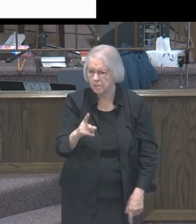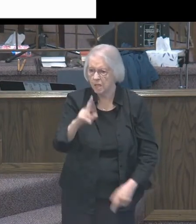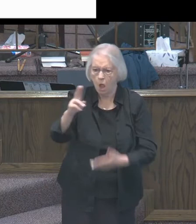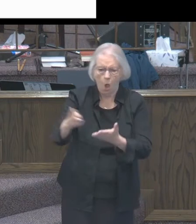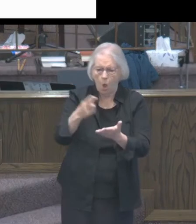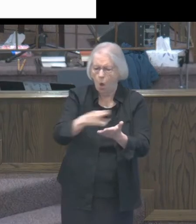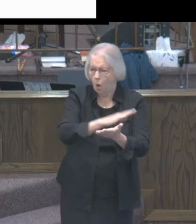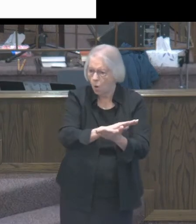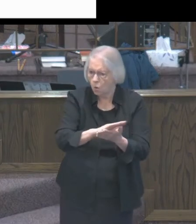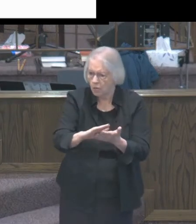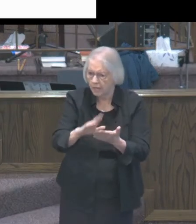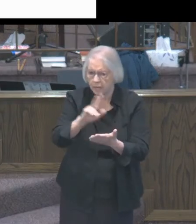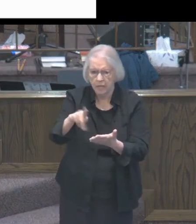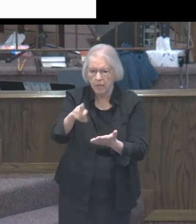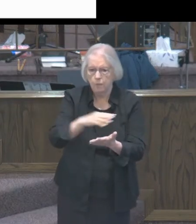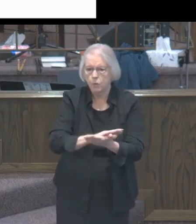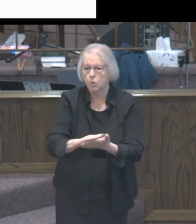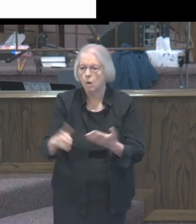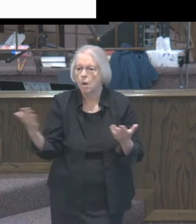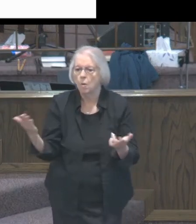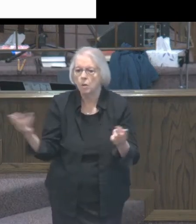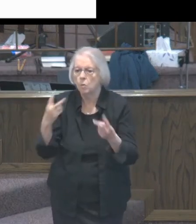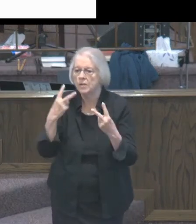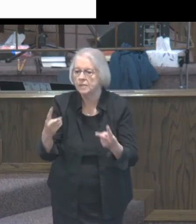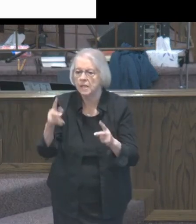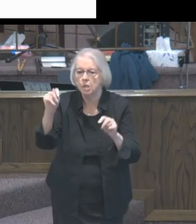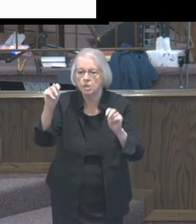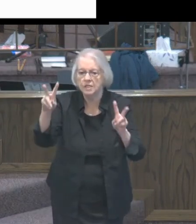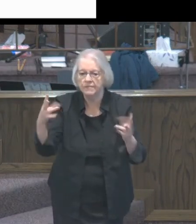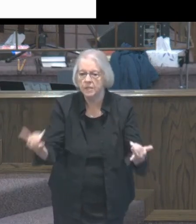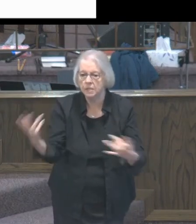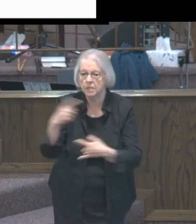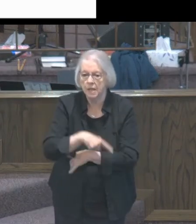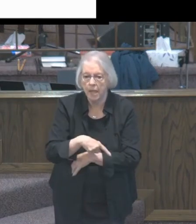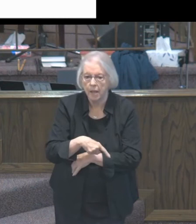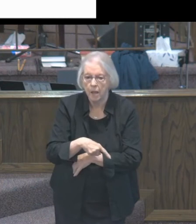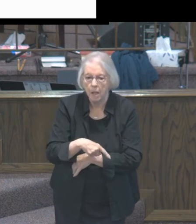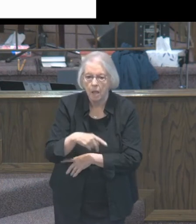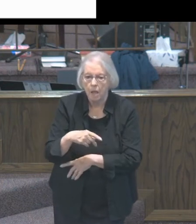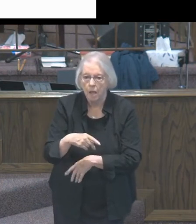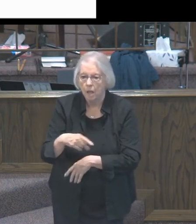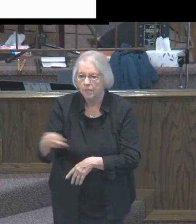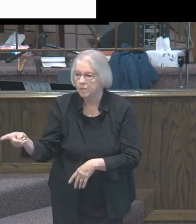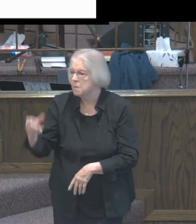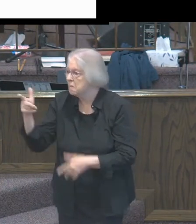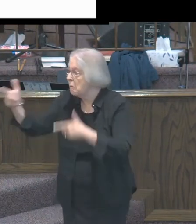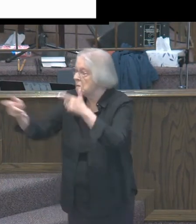And so he says, you have heard that it was said, that was the bar, but he's going to reset